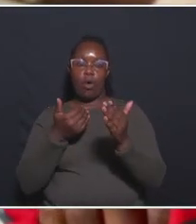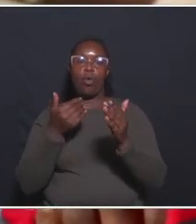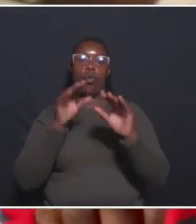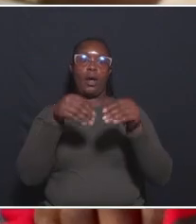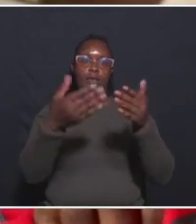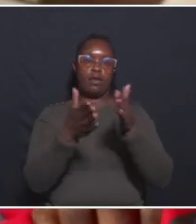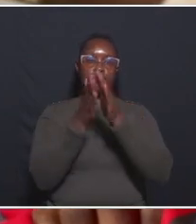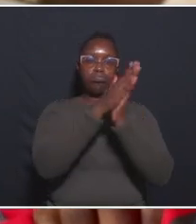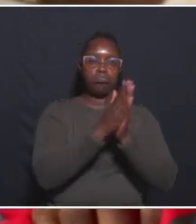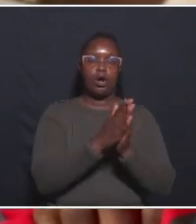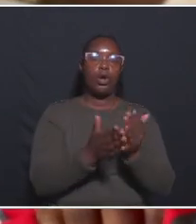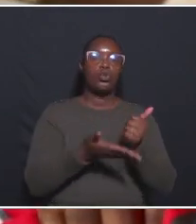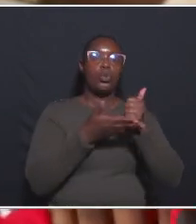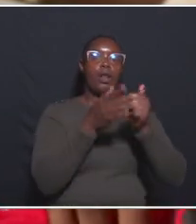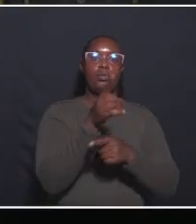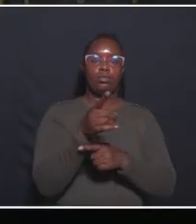work?